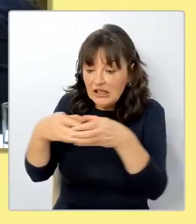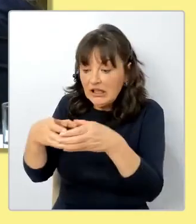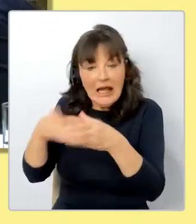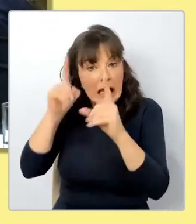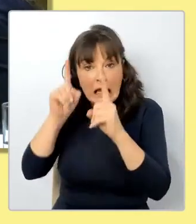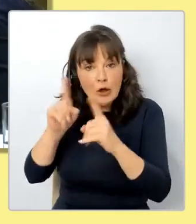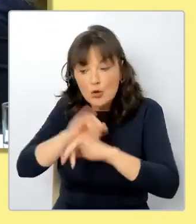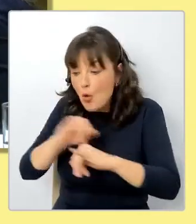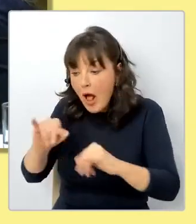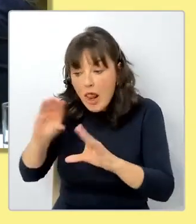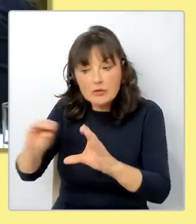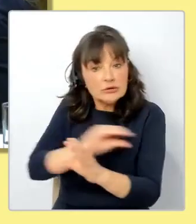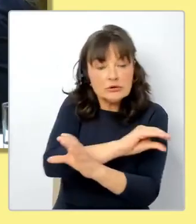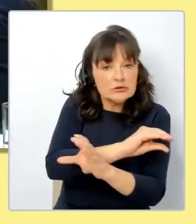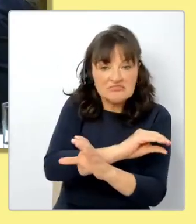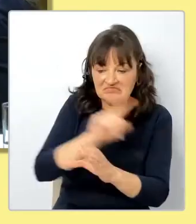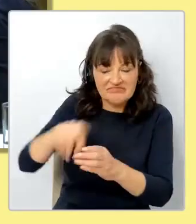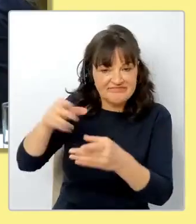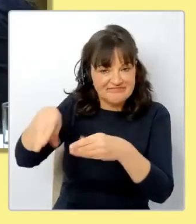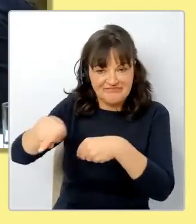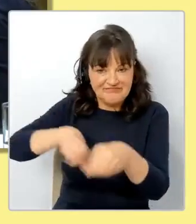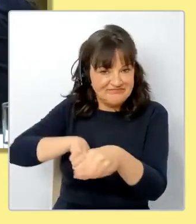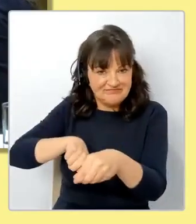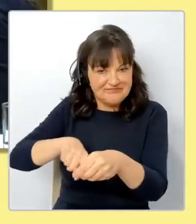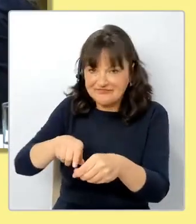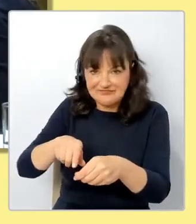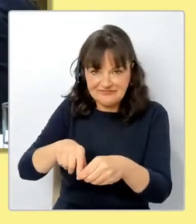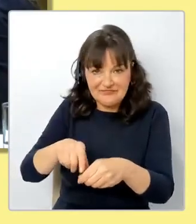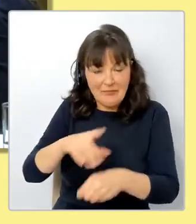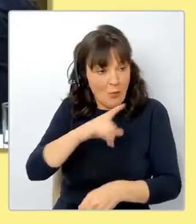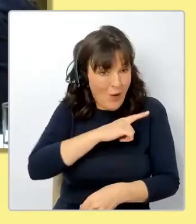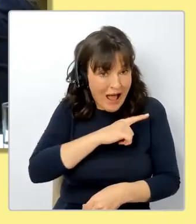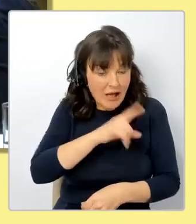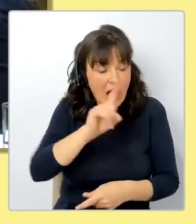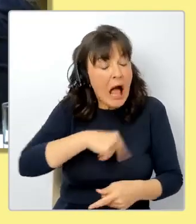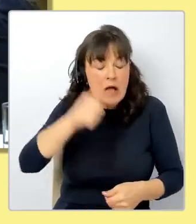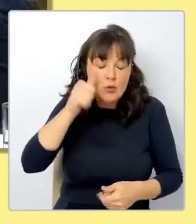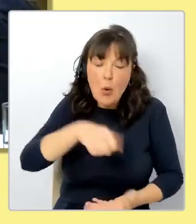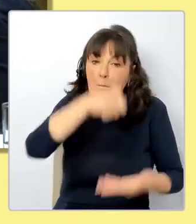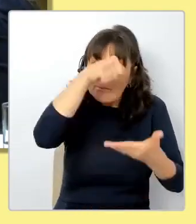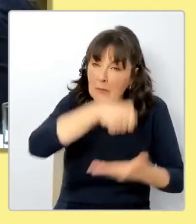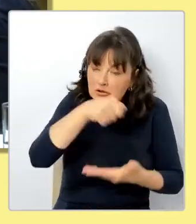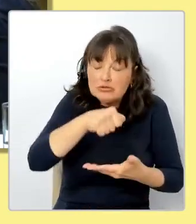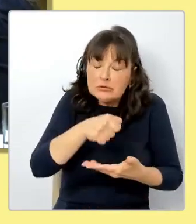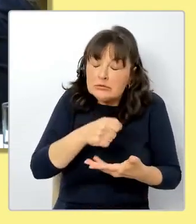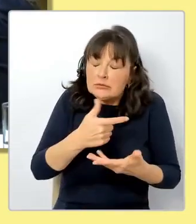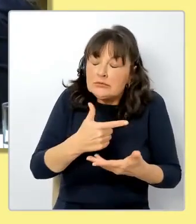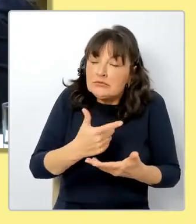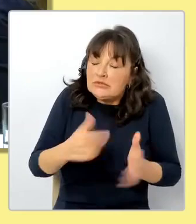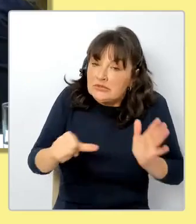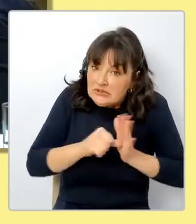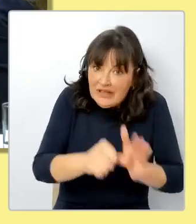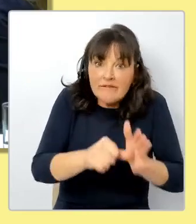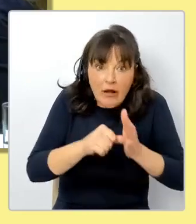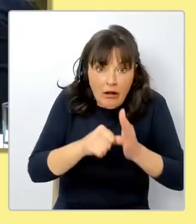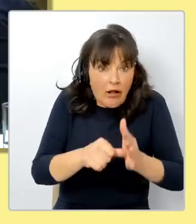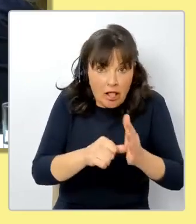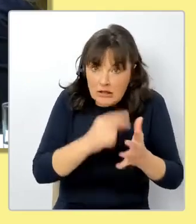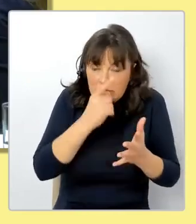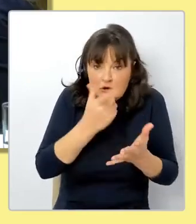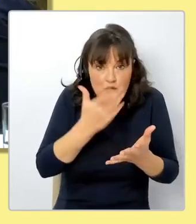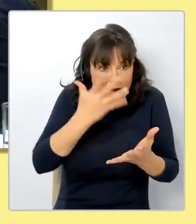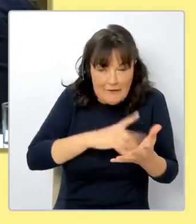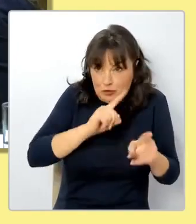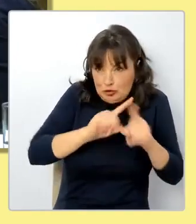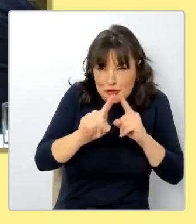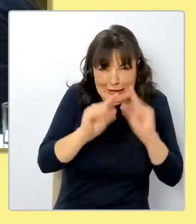been finance secretary, understanding how constrained budgets are. Budgets are really constrained. At a time of constrained budget, you need to make every penny go as